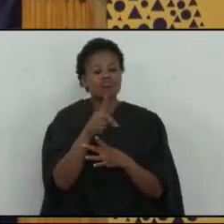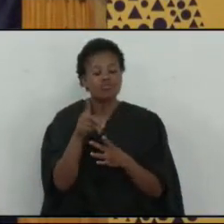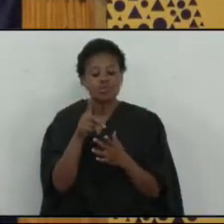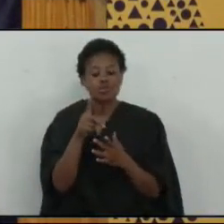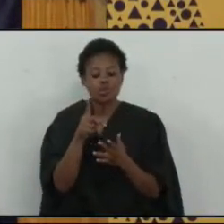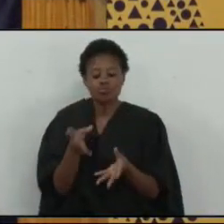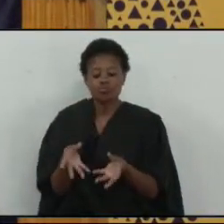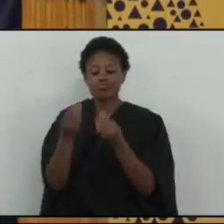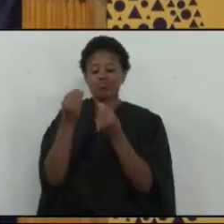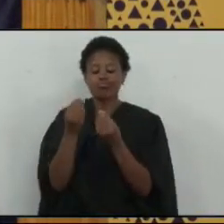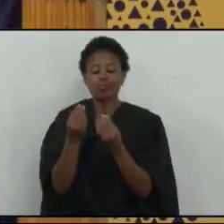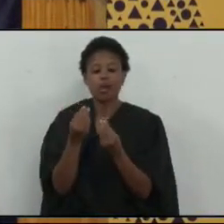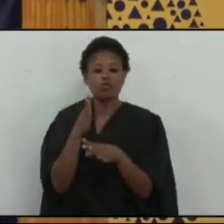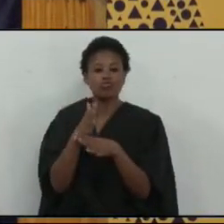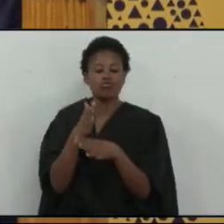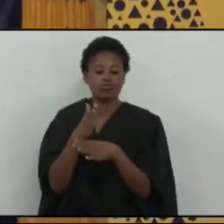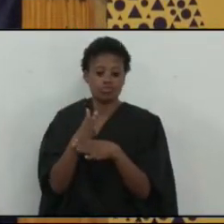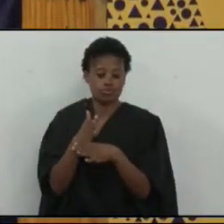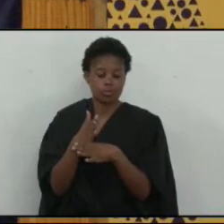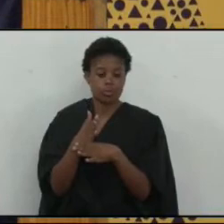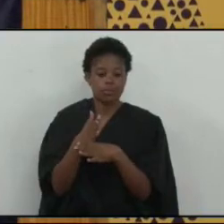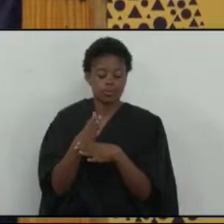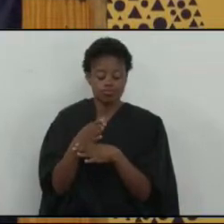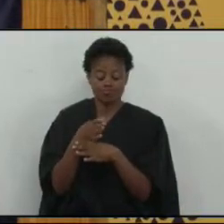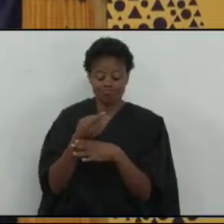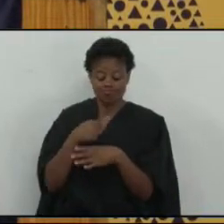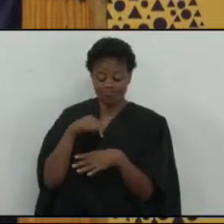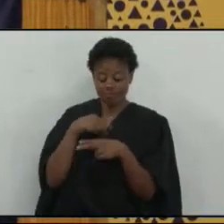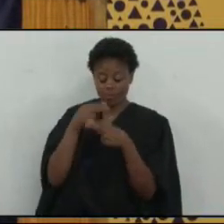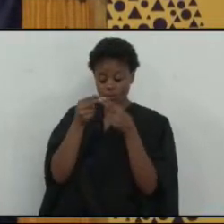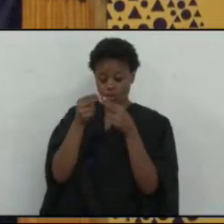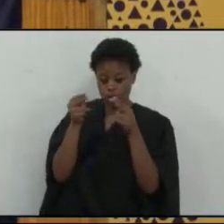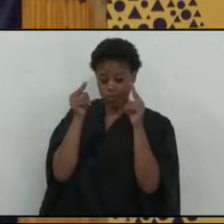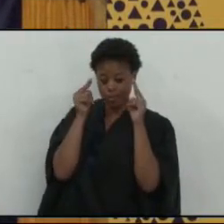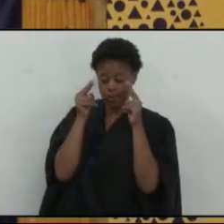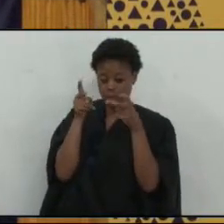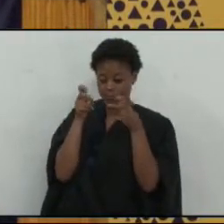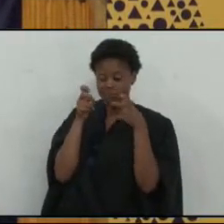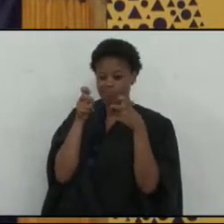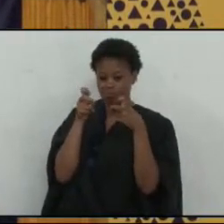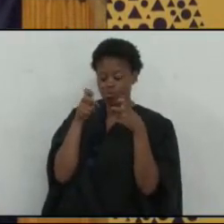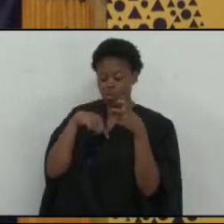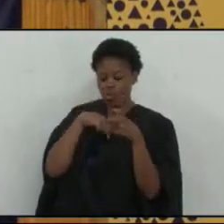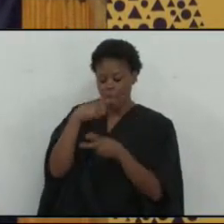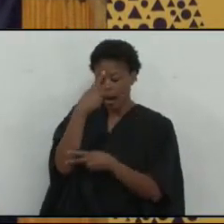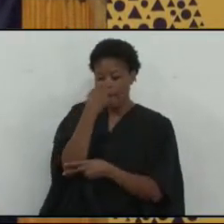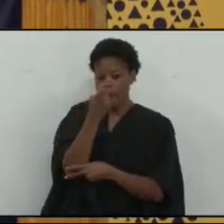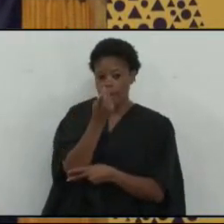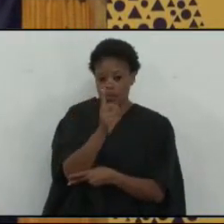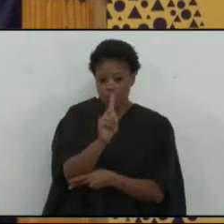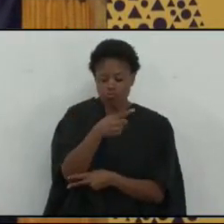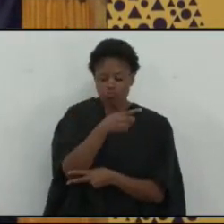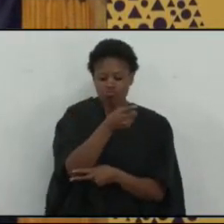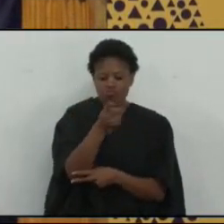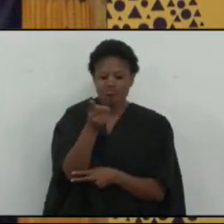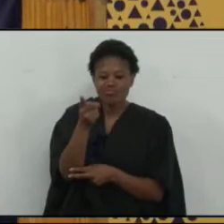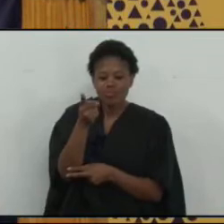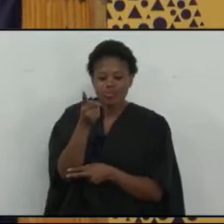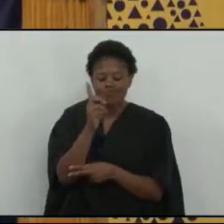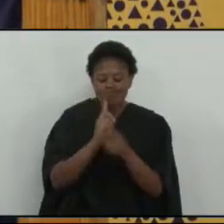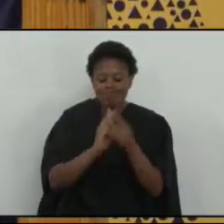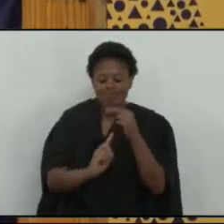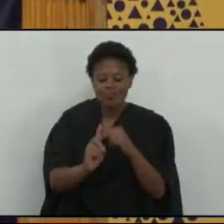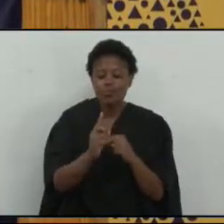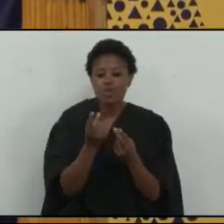entered the job market. From the university's perspective, we would like to believe that you are entering this